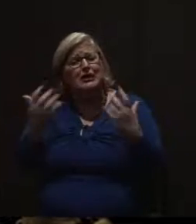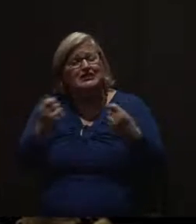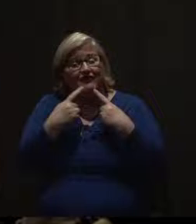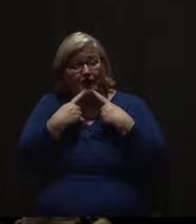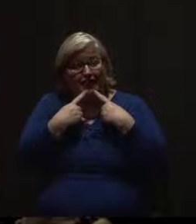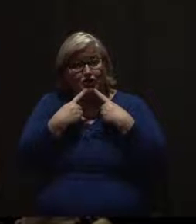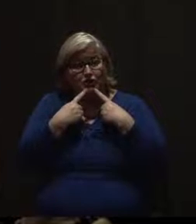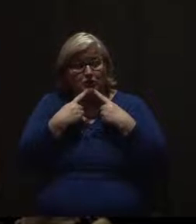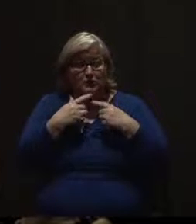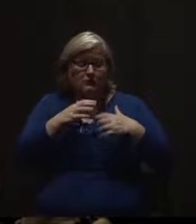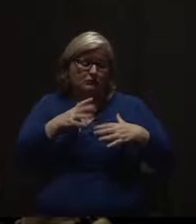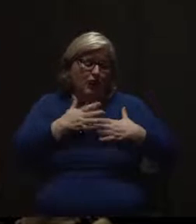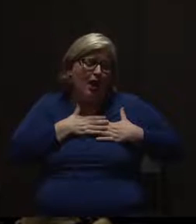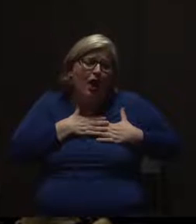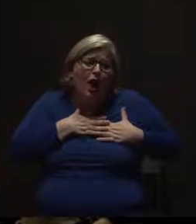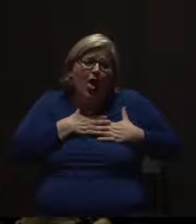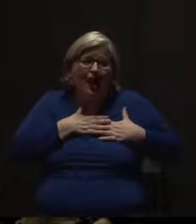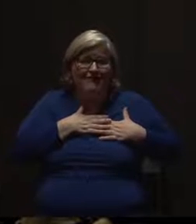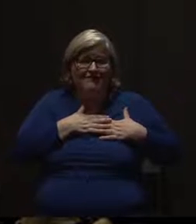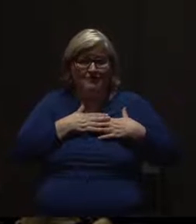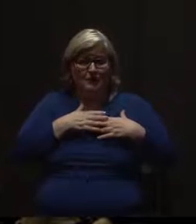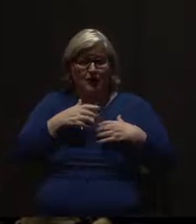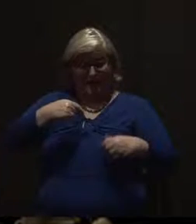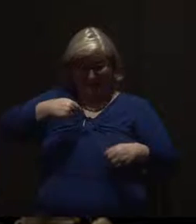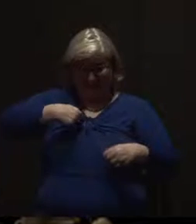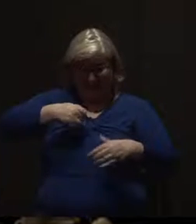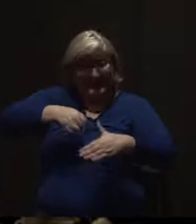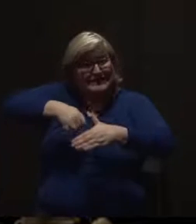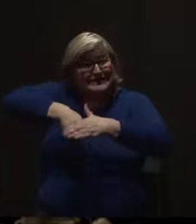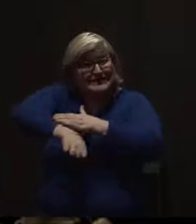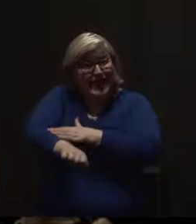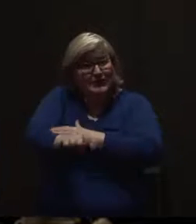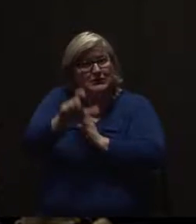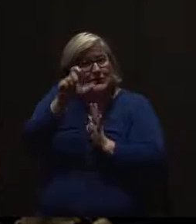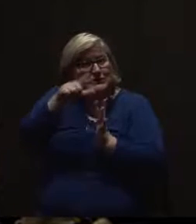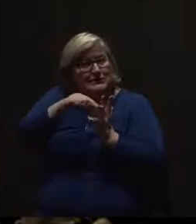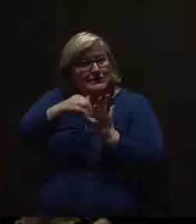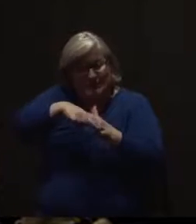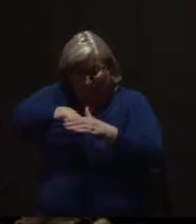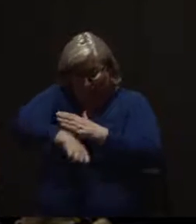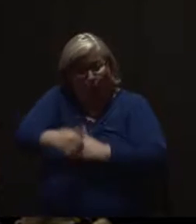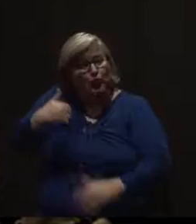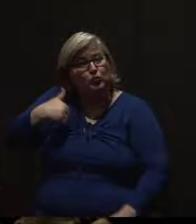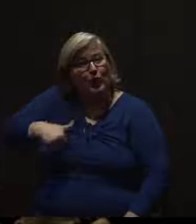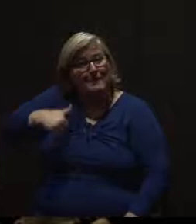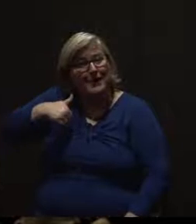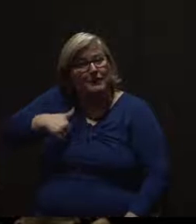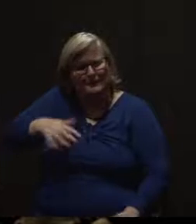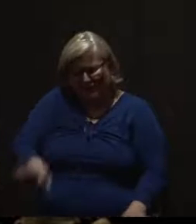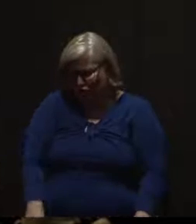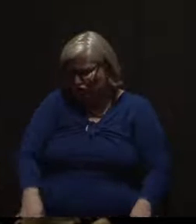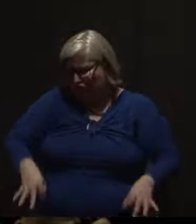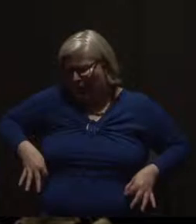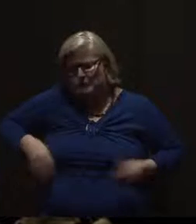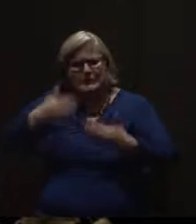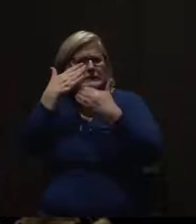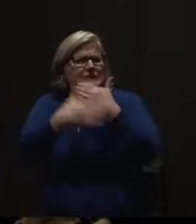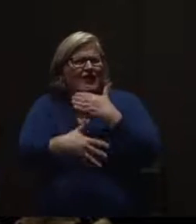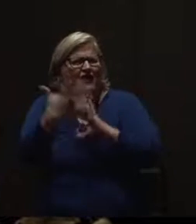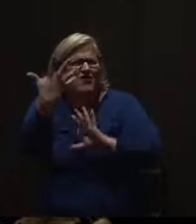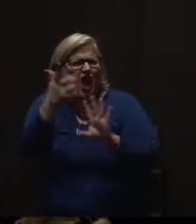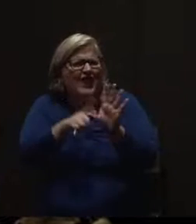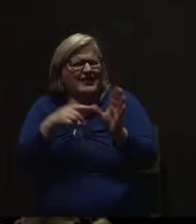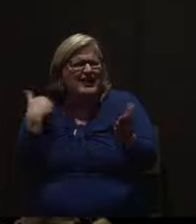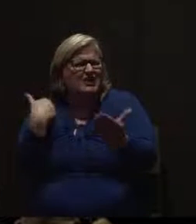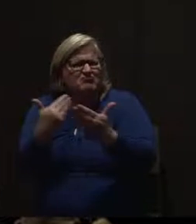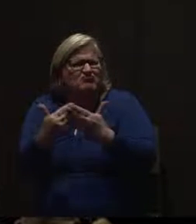speaking about love. I'm a woman. I'm so cis that I haven't worn a pair of trousers in 5 years,